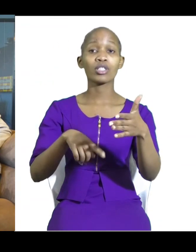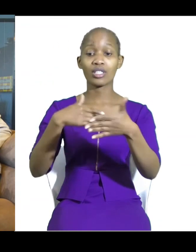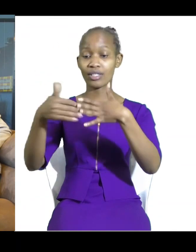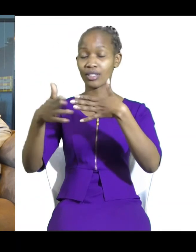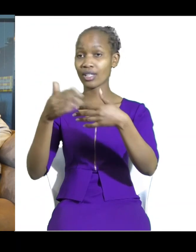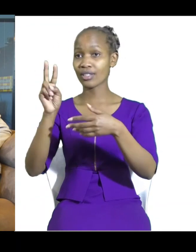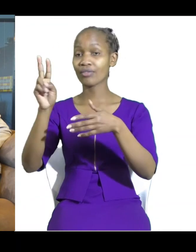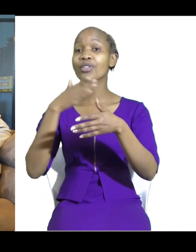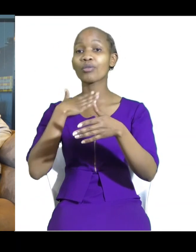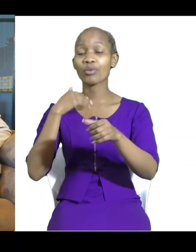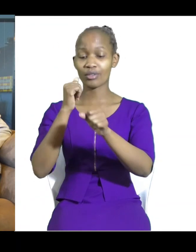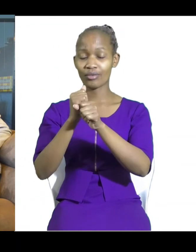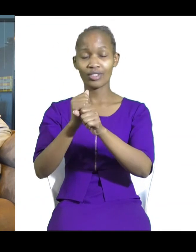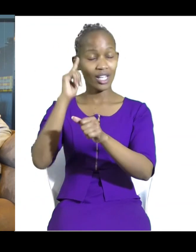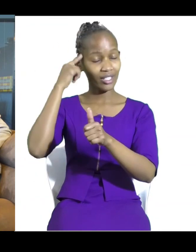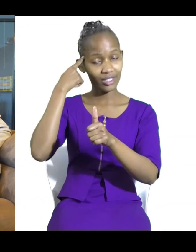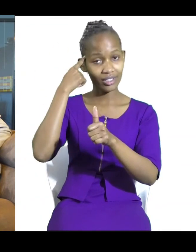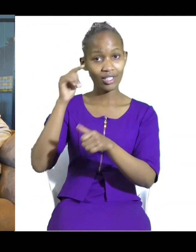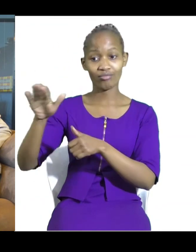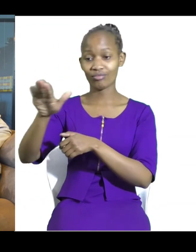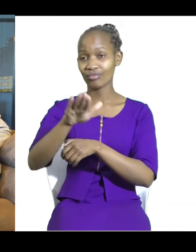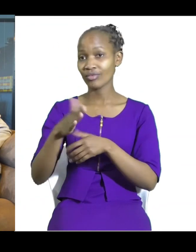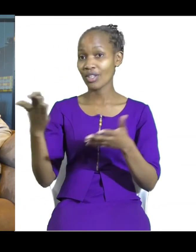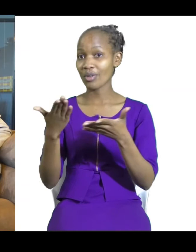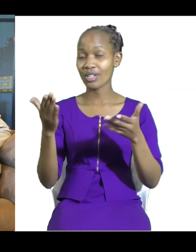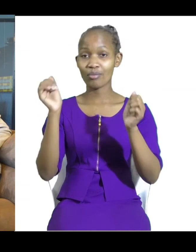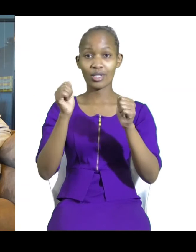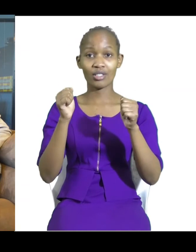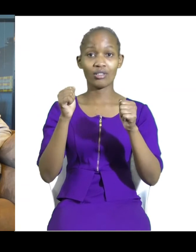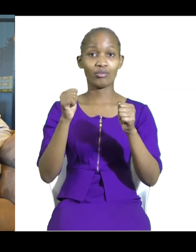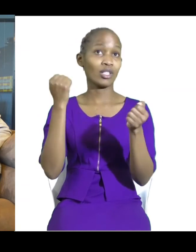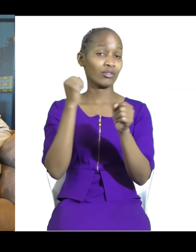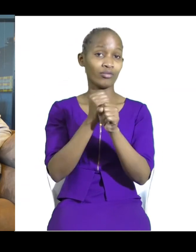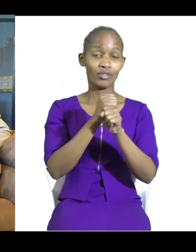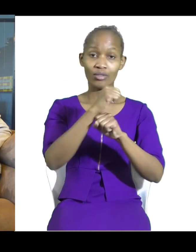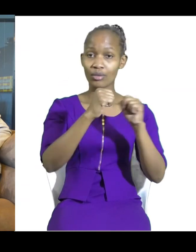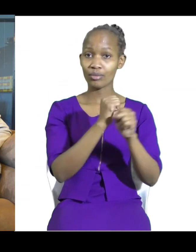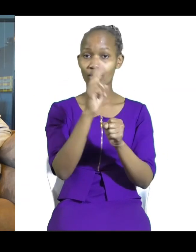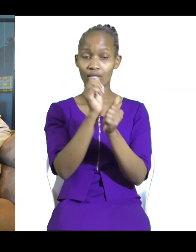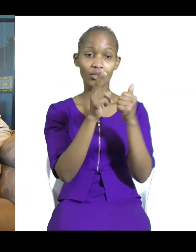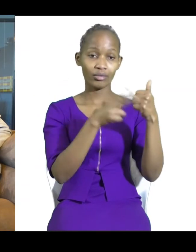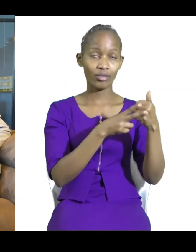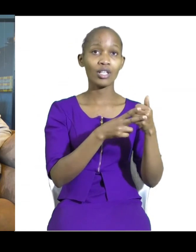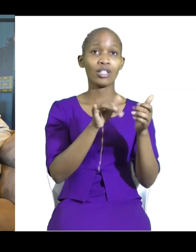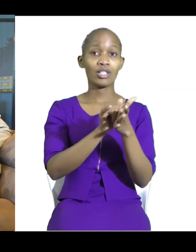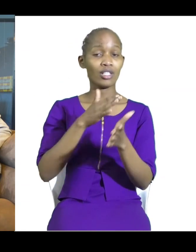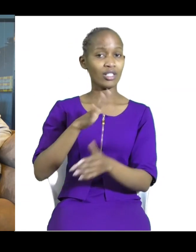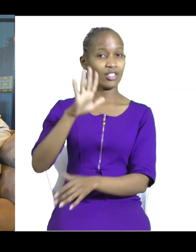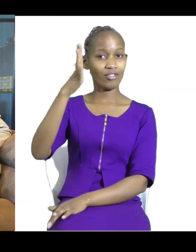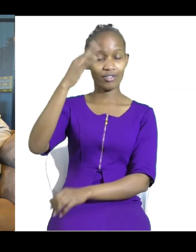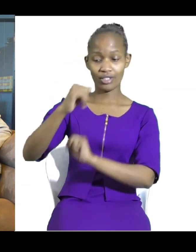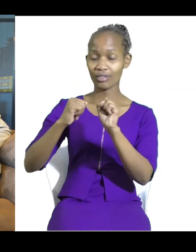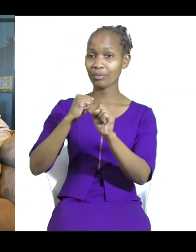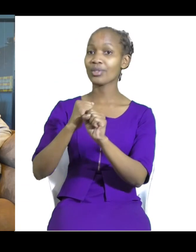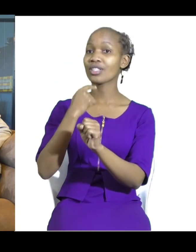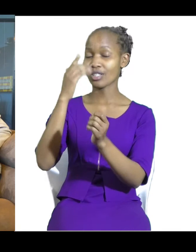to do as Science TV. And going forward, I would think that we are in the space whereby, having been in operation since 2017, this is our 5th